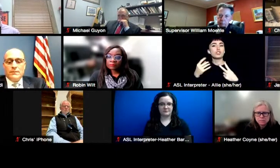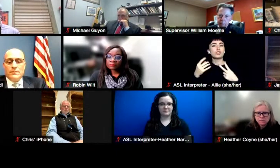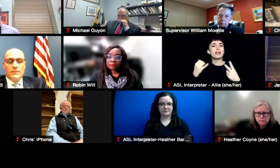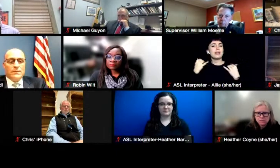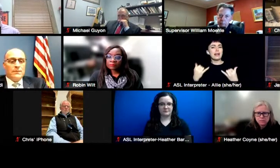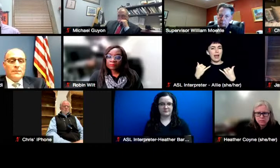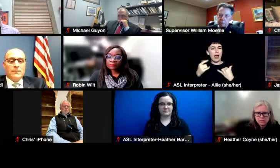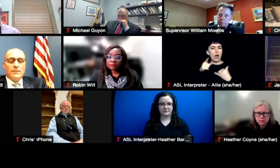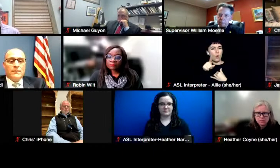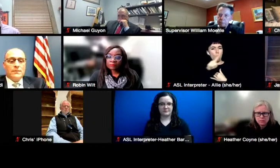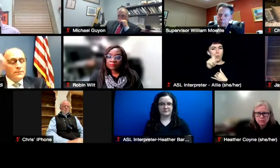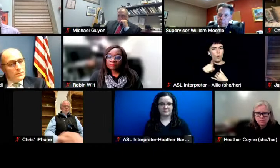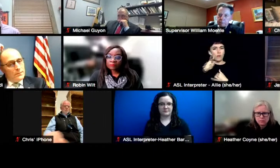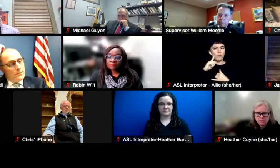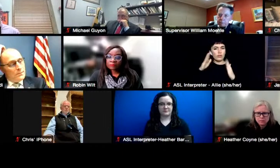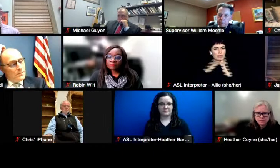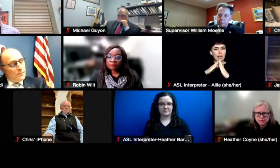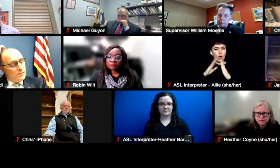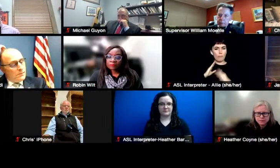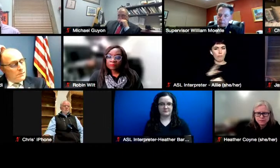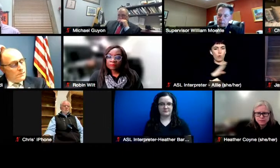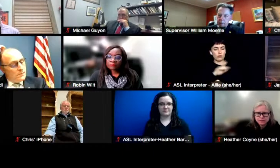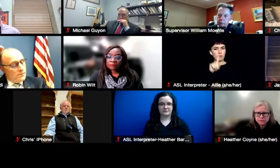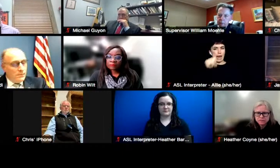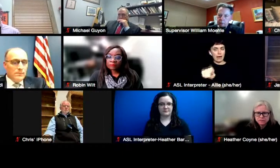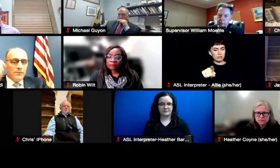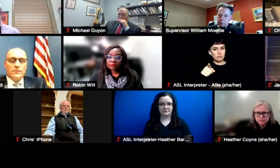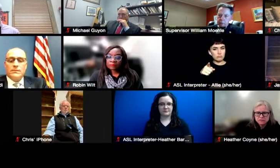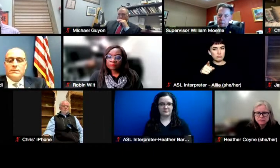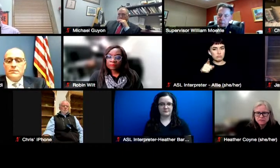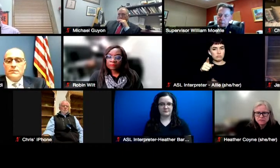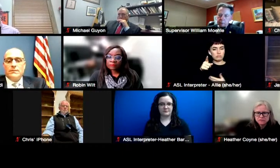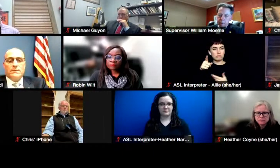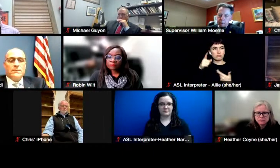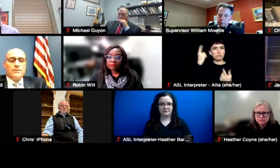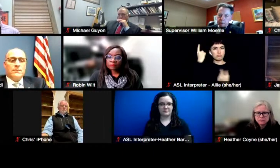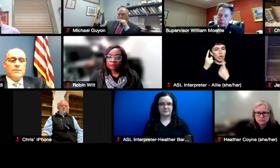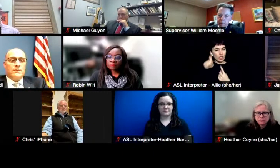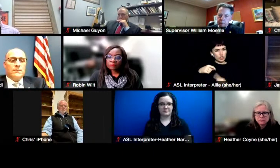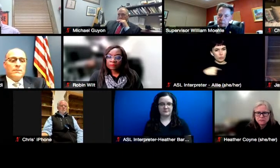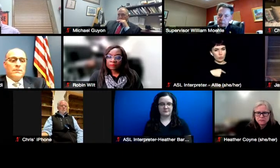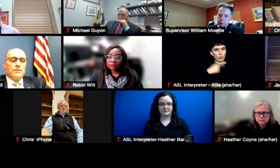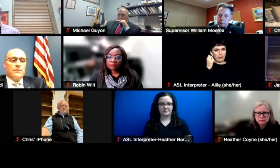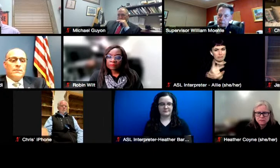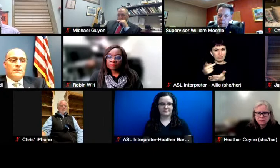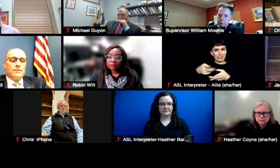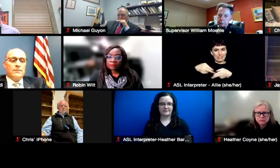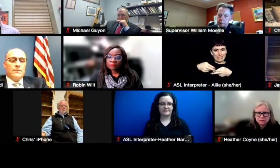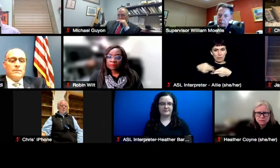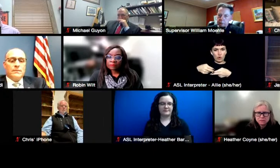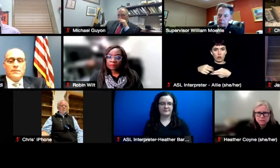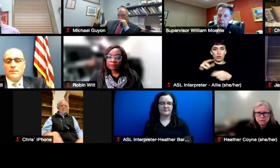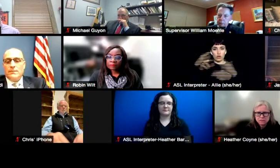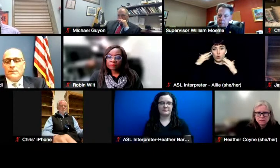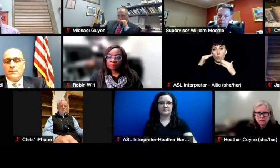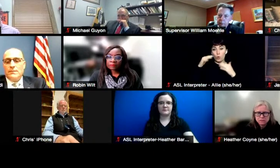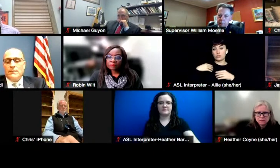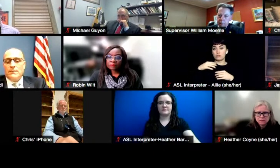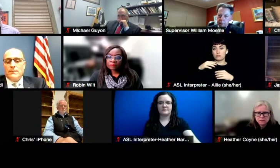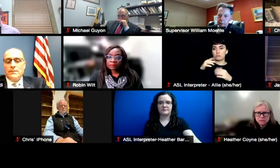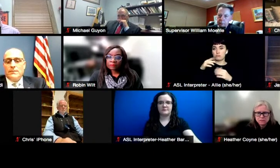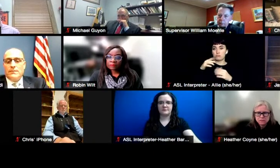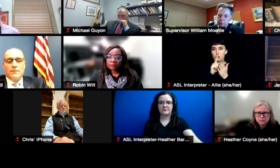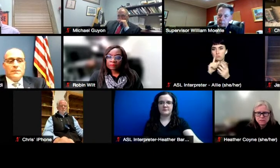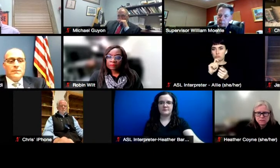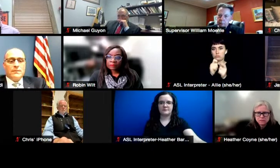the question for the town board to ask itself is, should we grant this temporary noise ordinance because it will